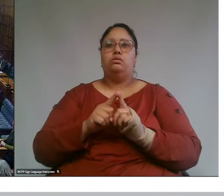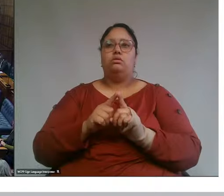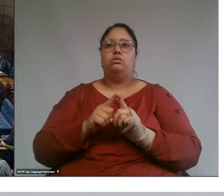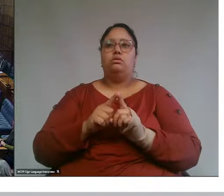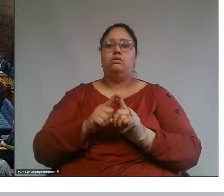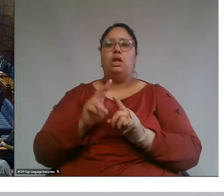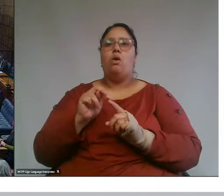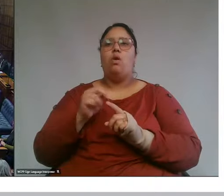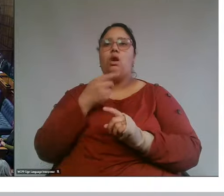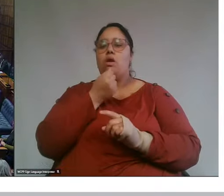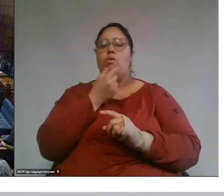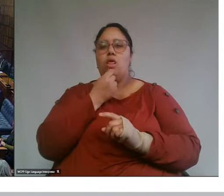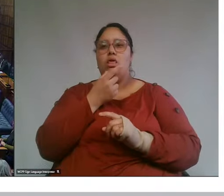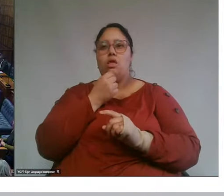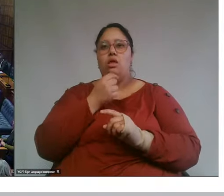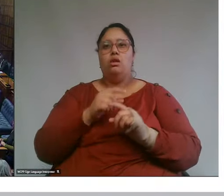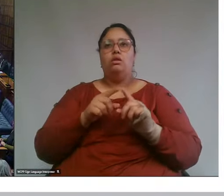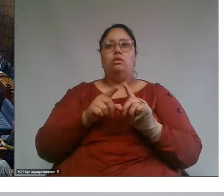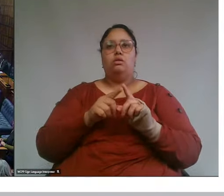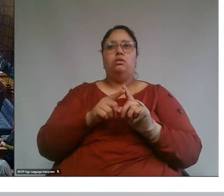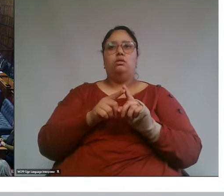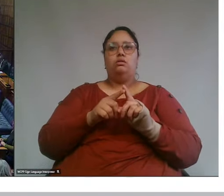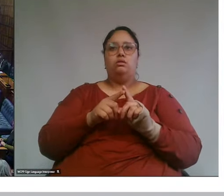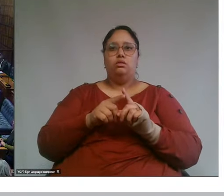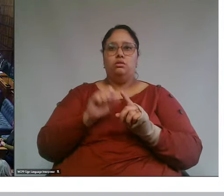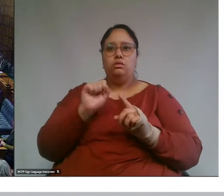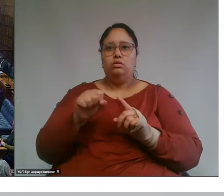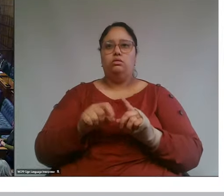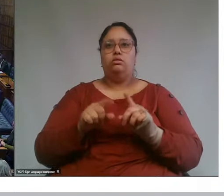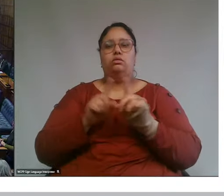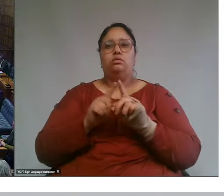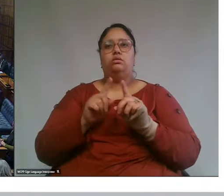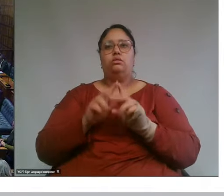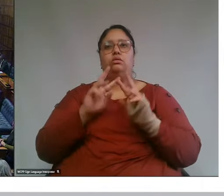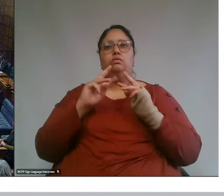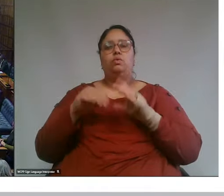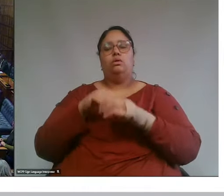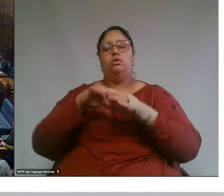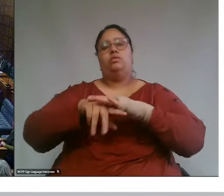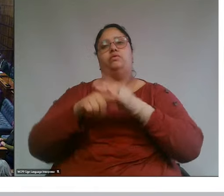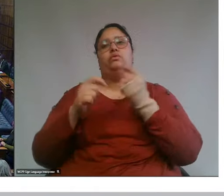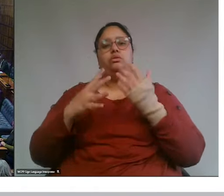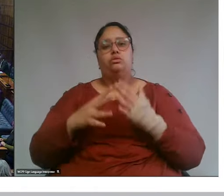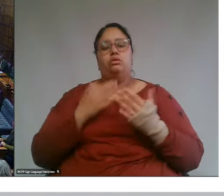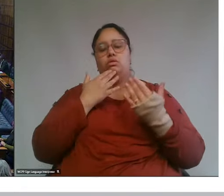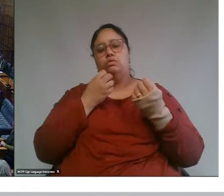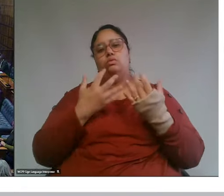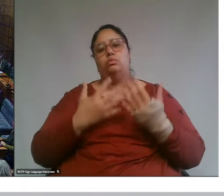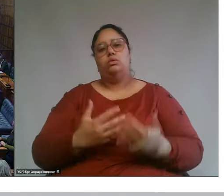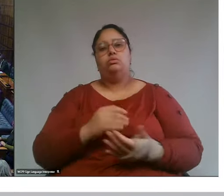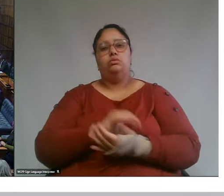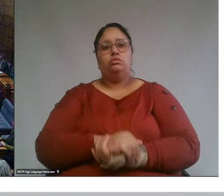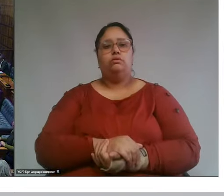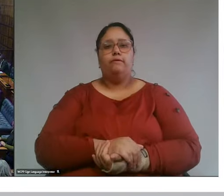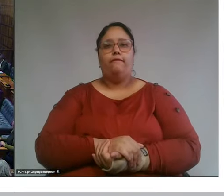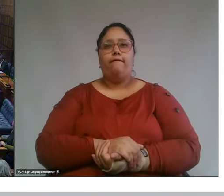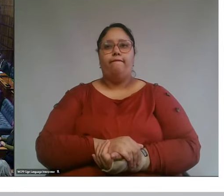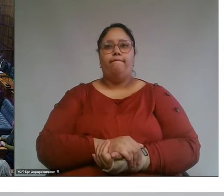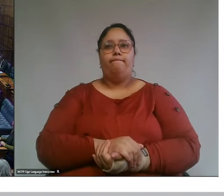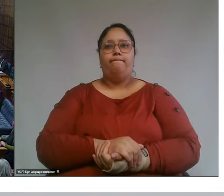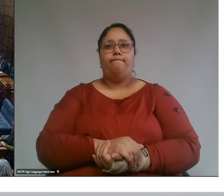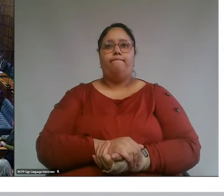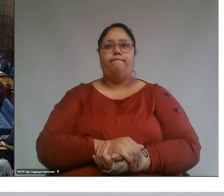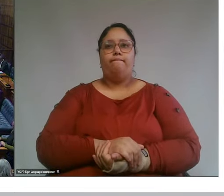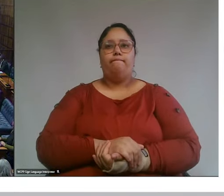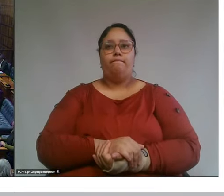development that is structured that I you are having with the provincial thank you very much thank you members